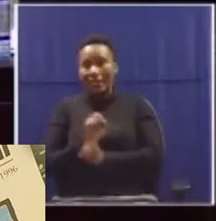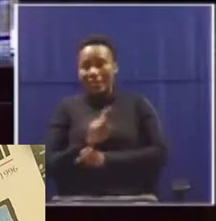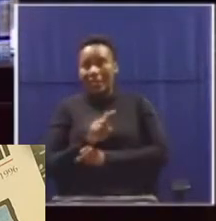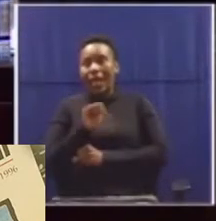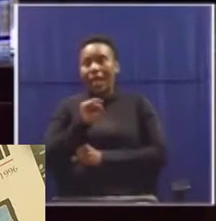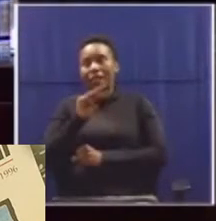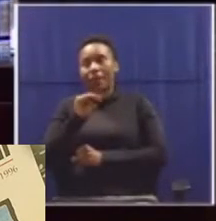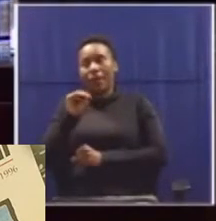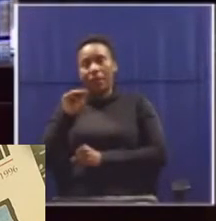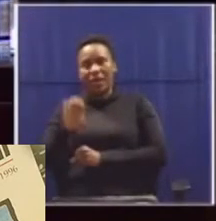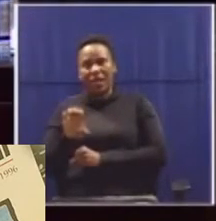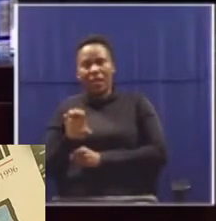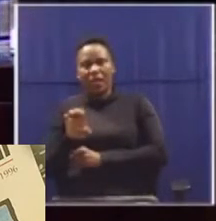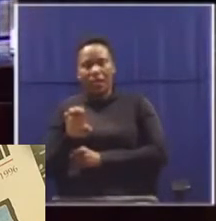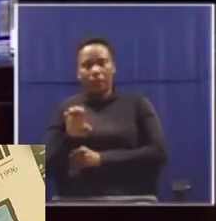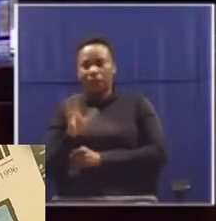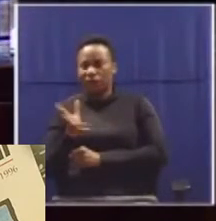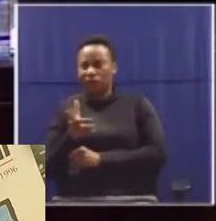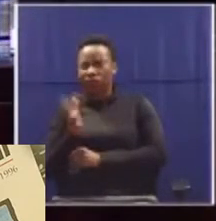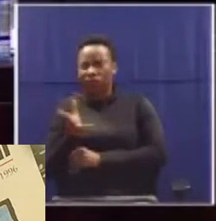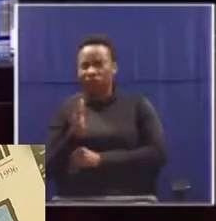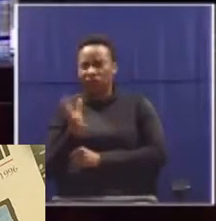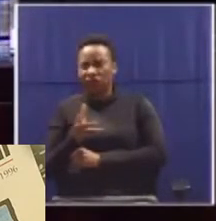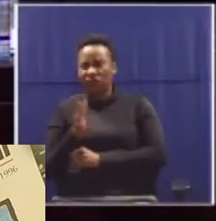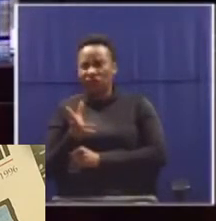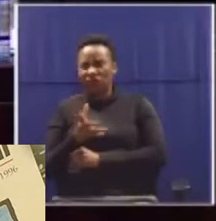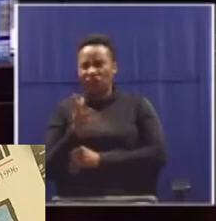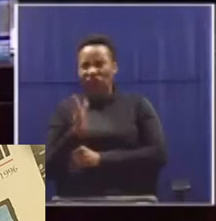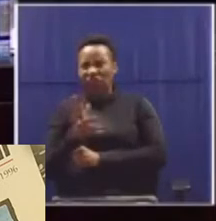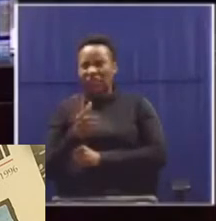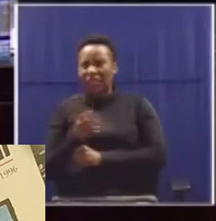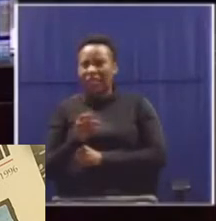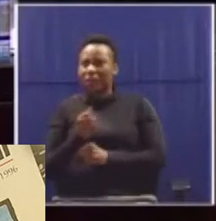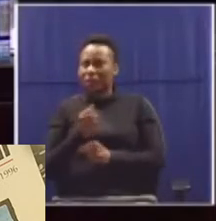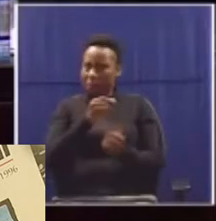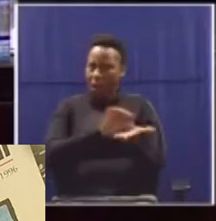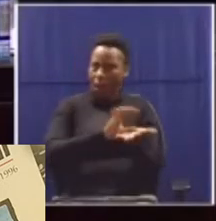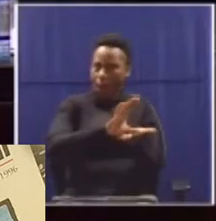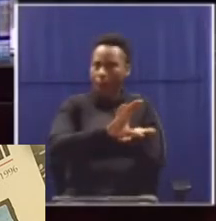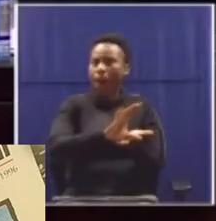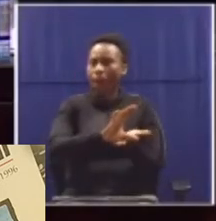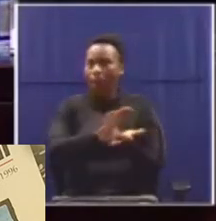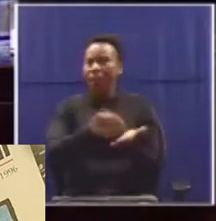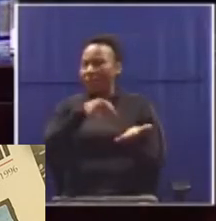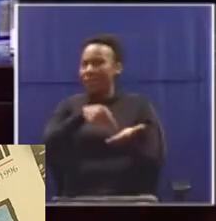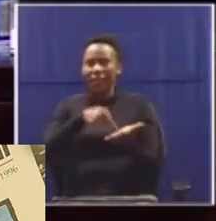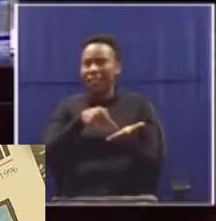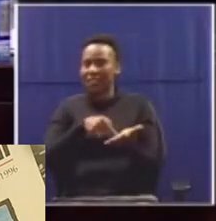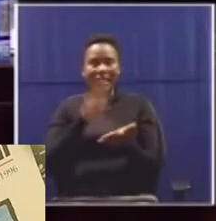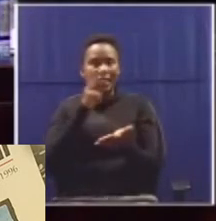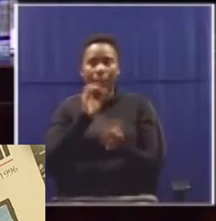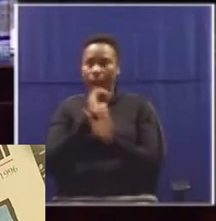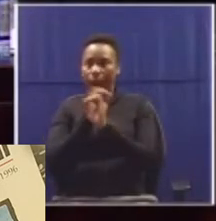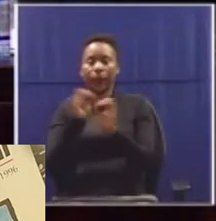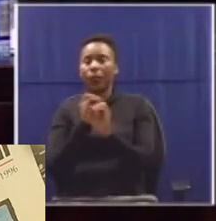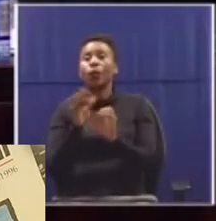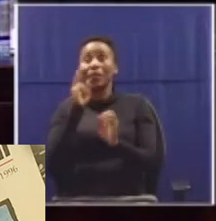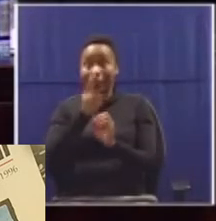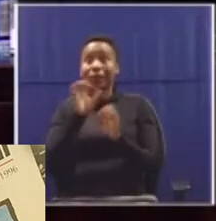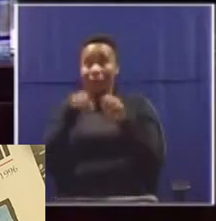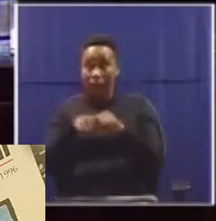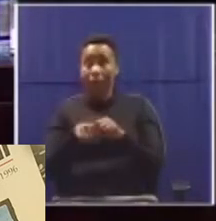is too to physical does not go unnoticed and it is significant contribution